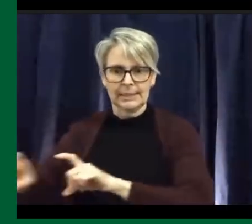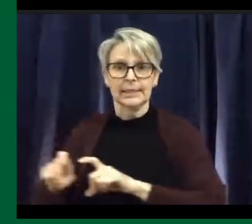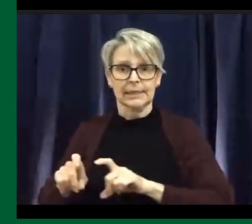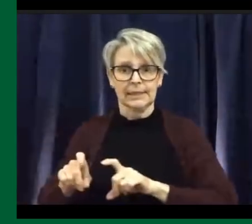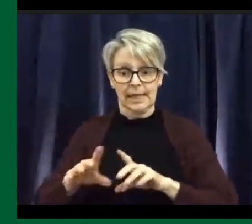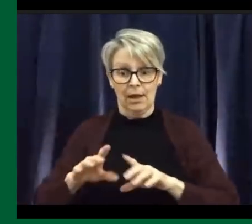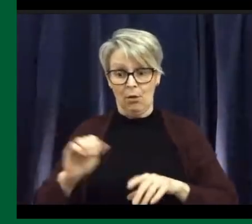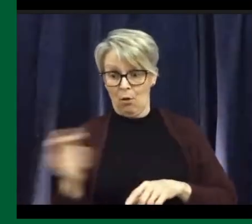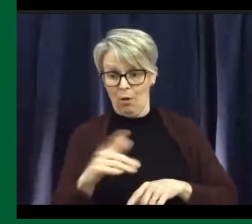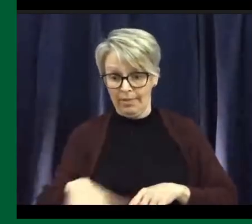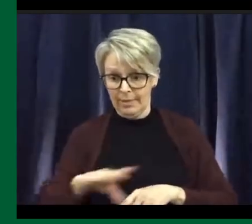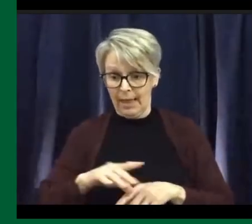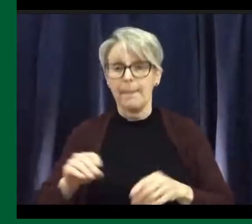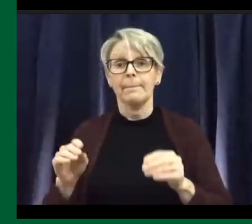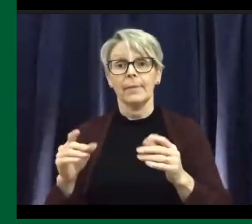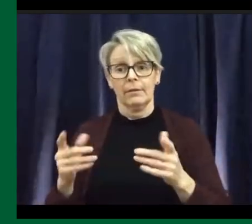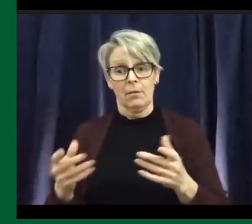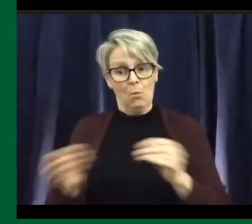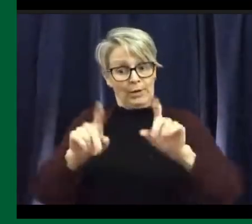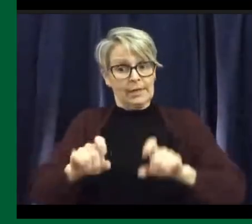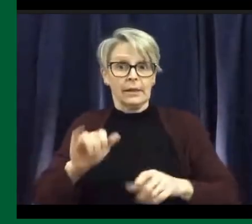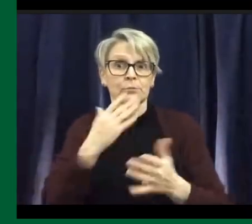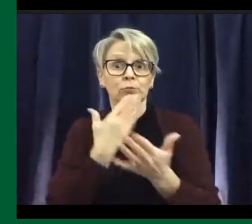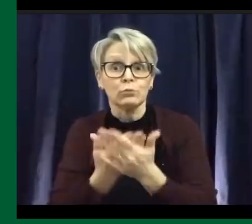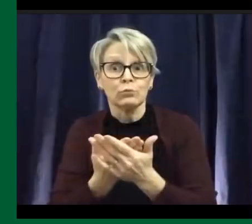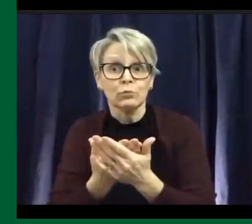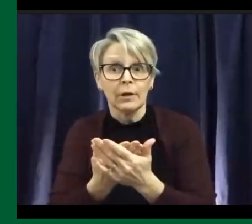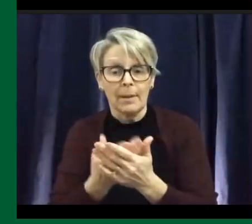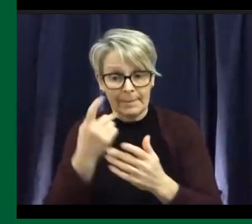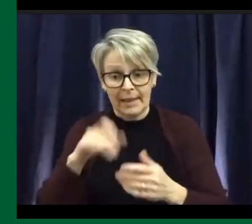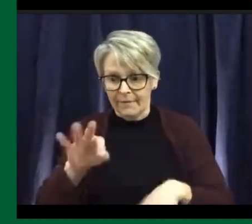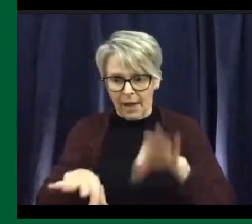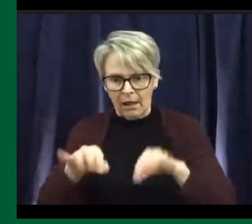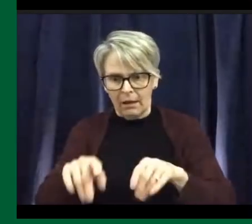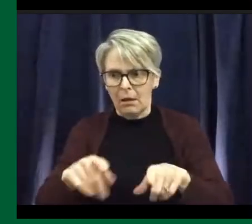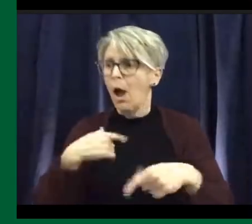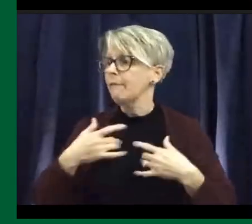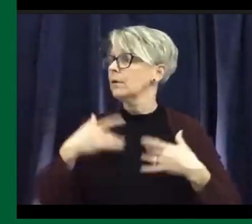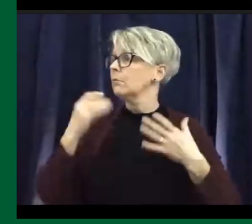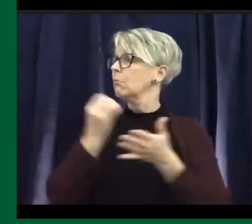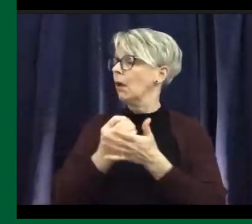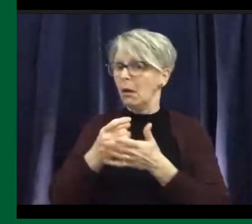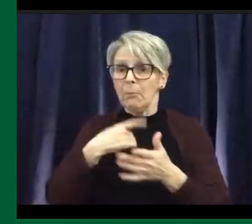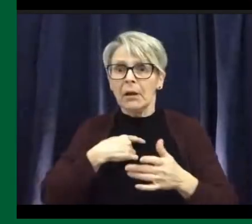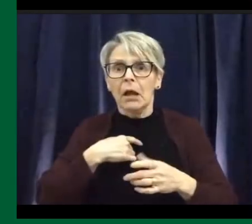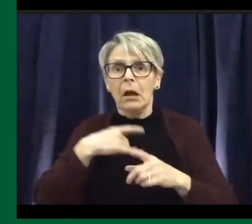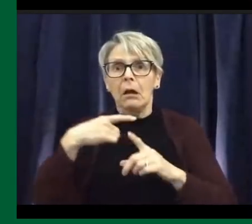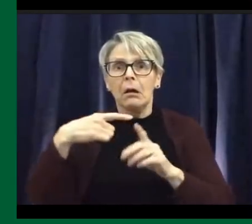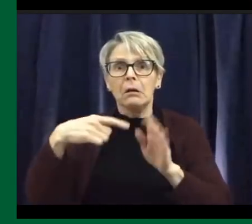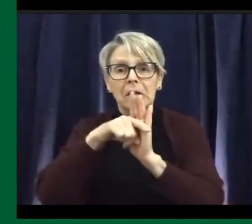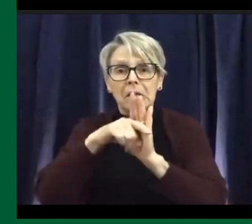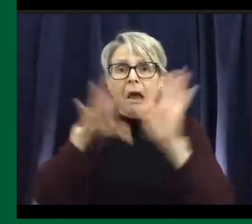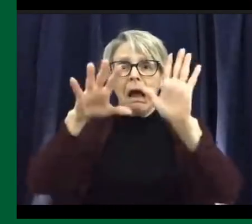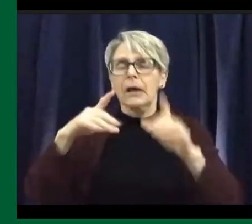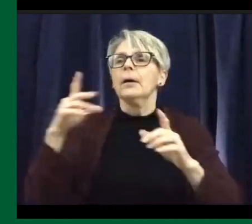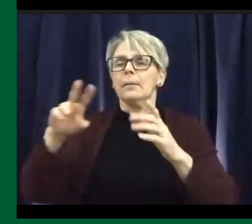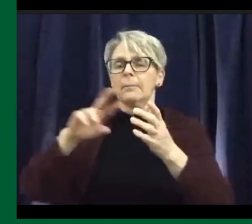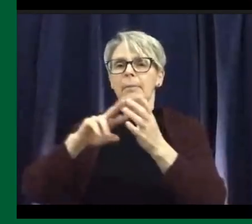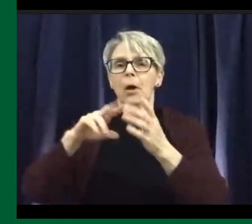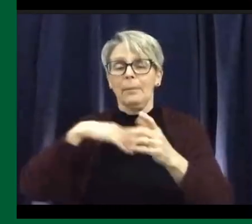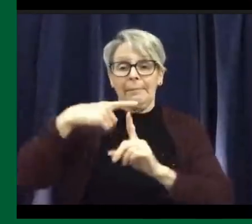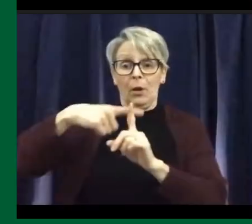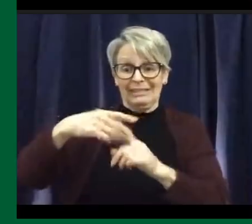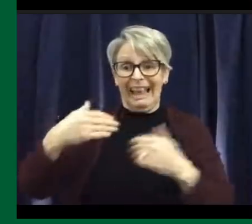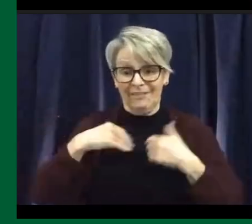testing volumes, which is a good thing because then cases can isolate and the close contacts can go into quarantine, and that breaks the chain of transmission, so you don't